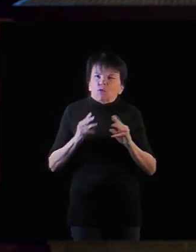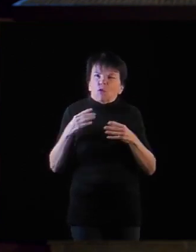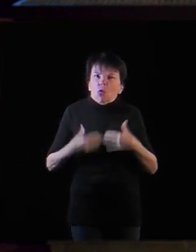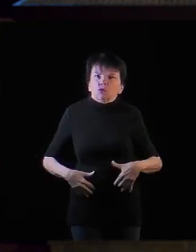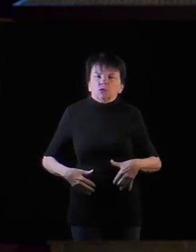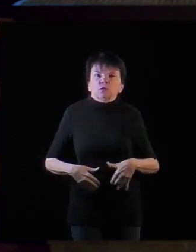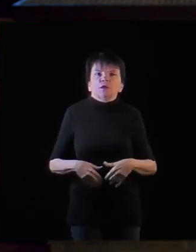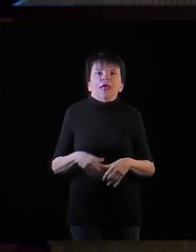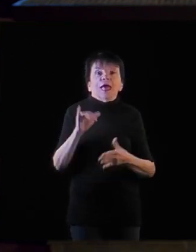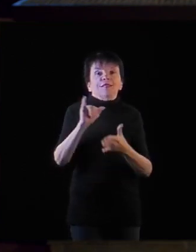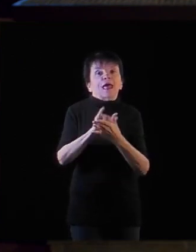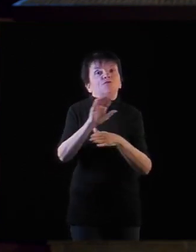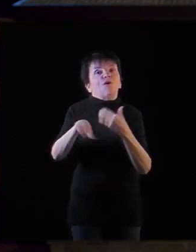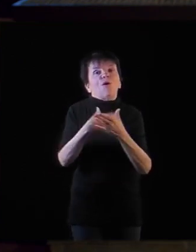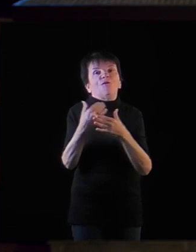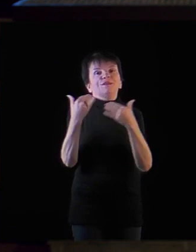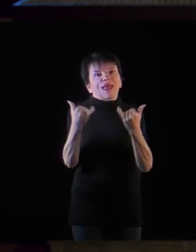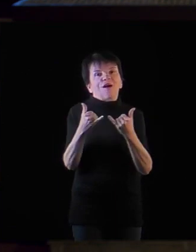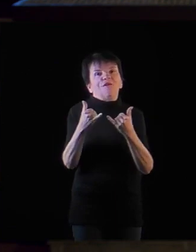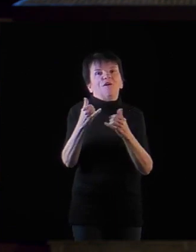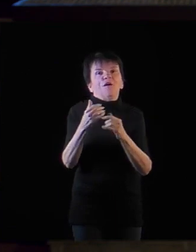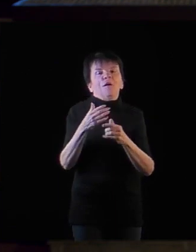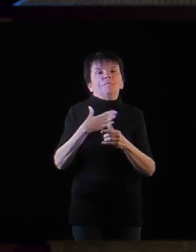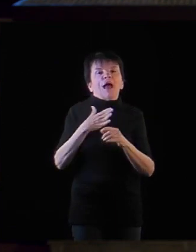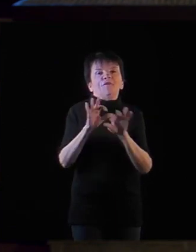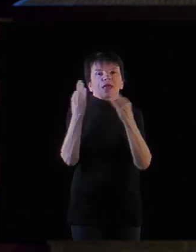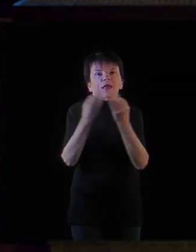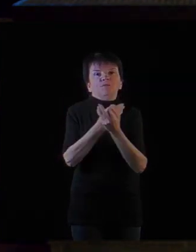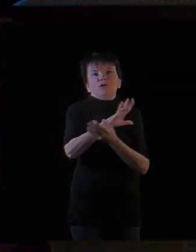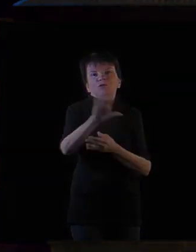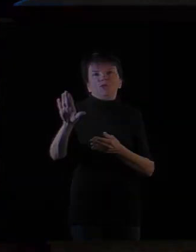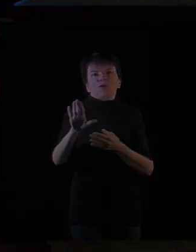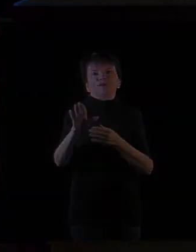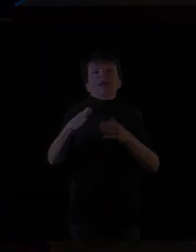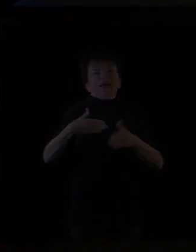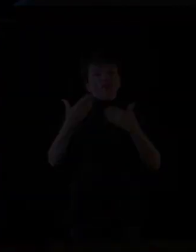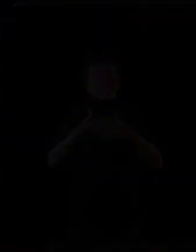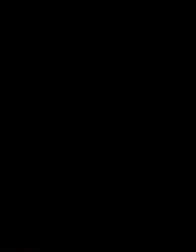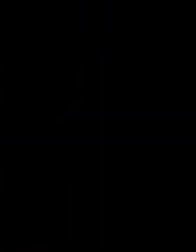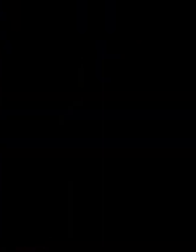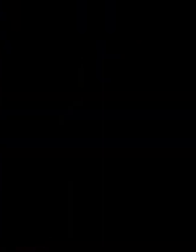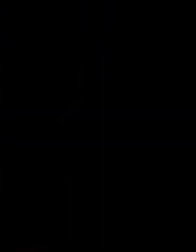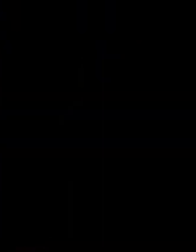that's all for me, from my family to yours. Have a happy Thanksgiving.